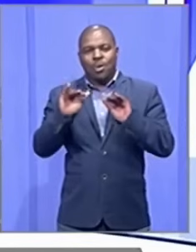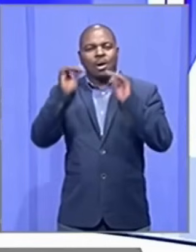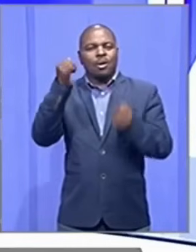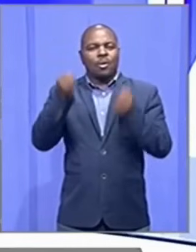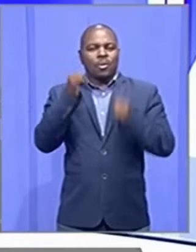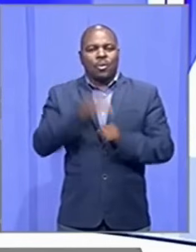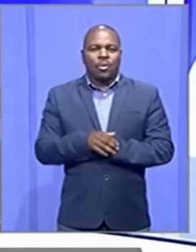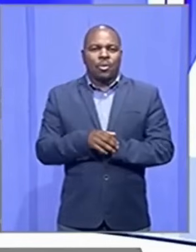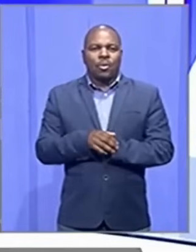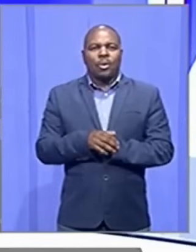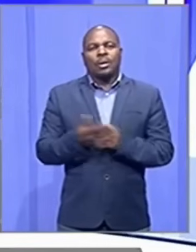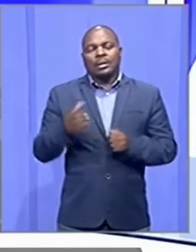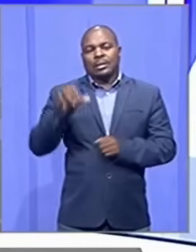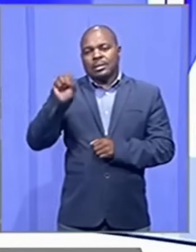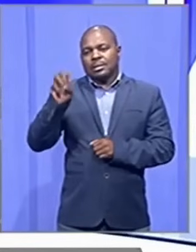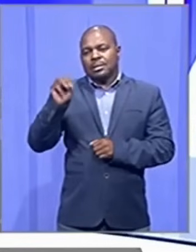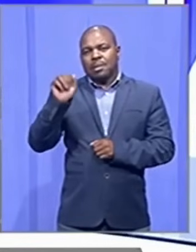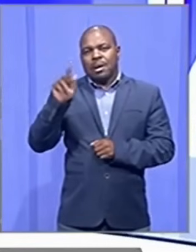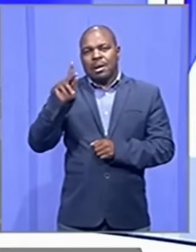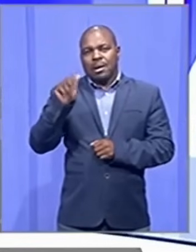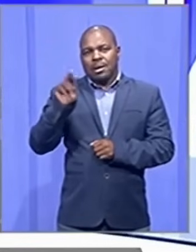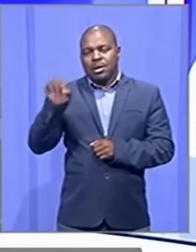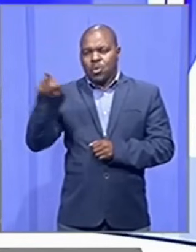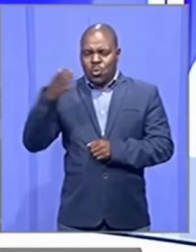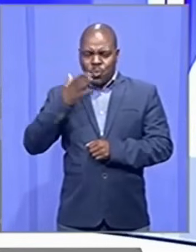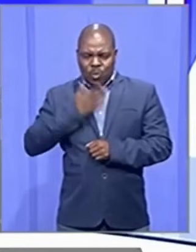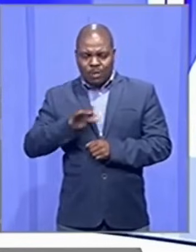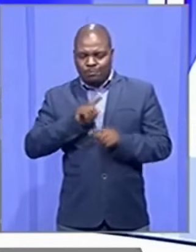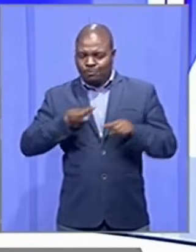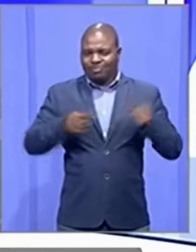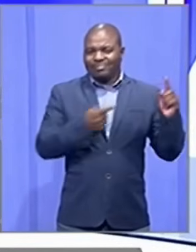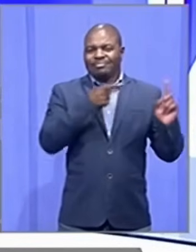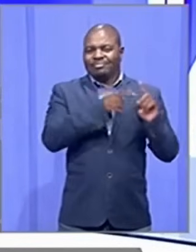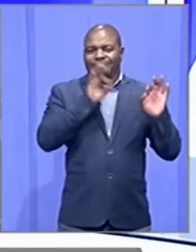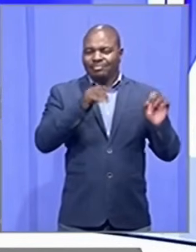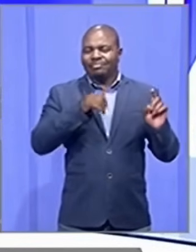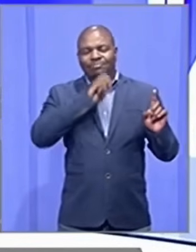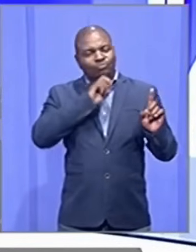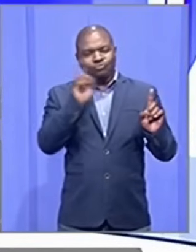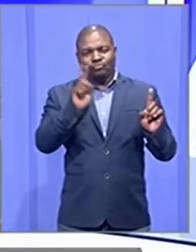go sana Simakade Zulu a phepetsang ho hlomamiswa ha Misizulu ka Zwelithini.